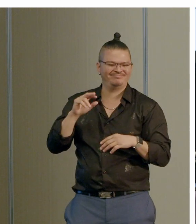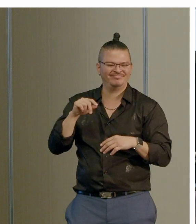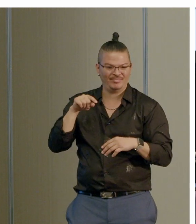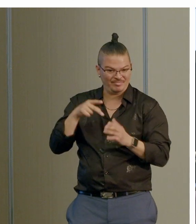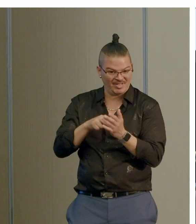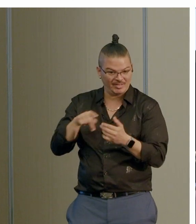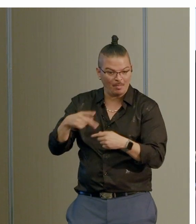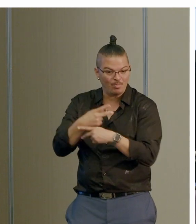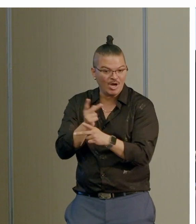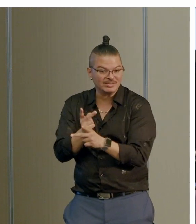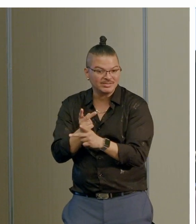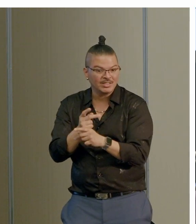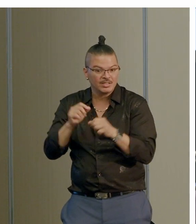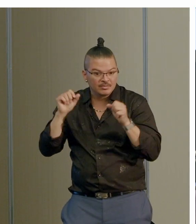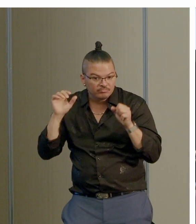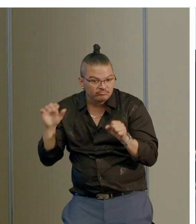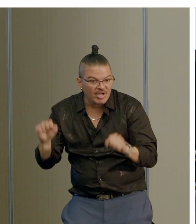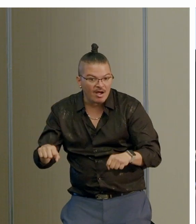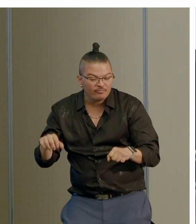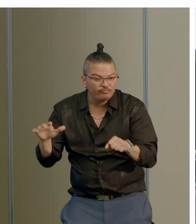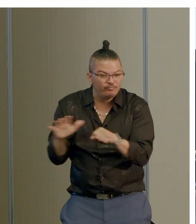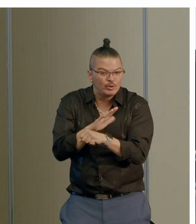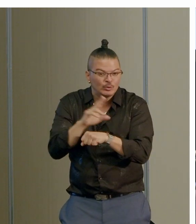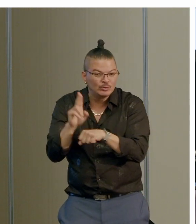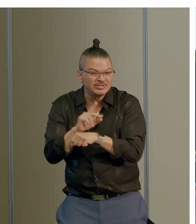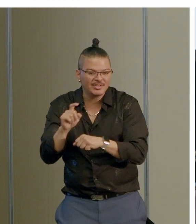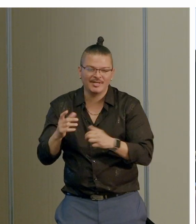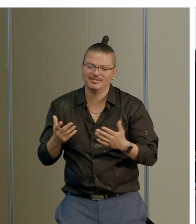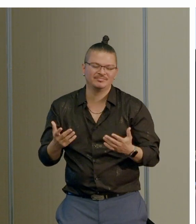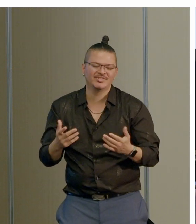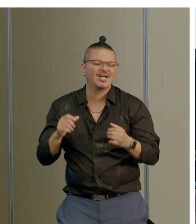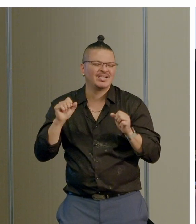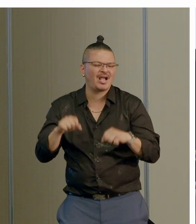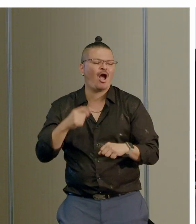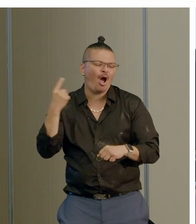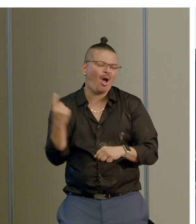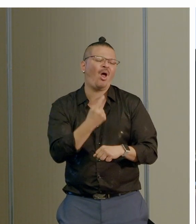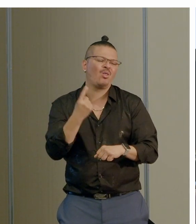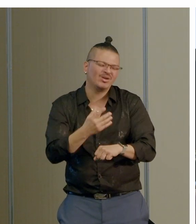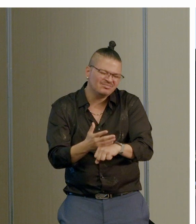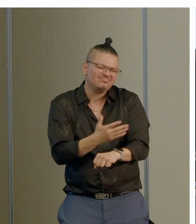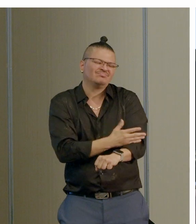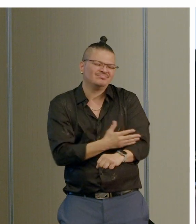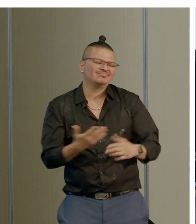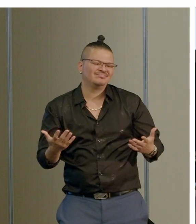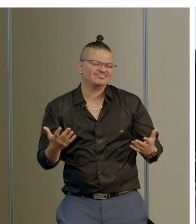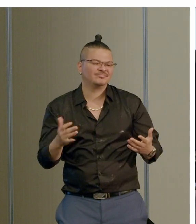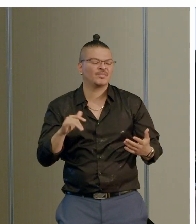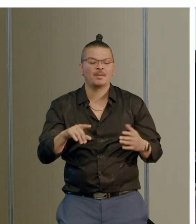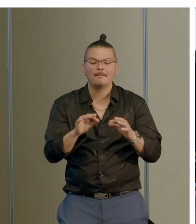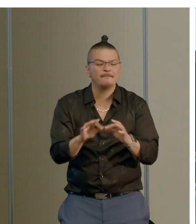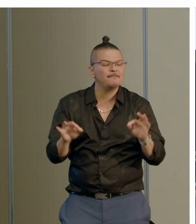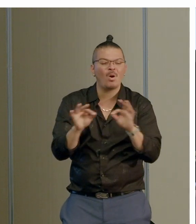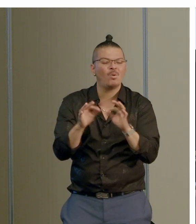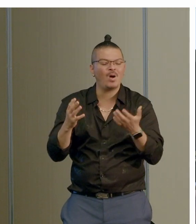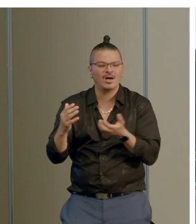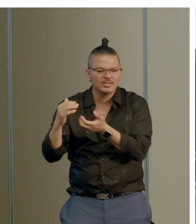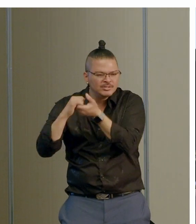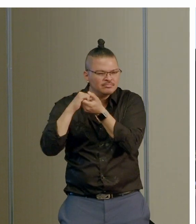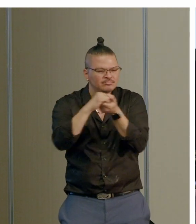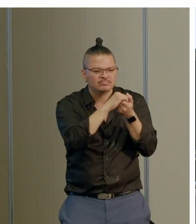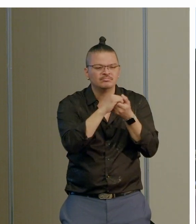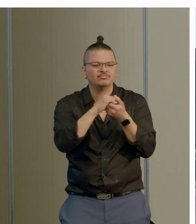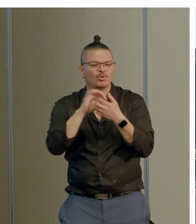could not be, there's always room for improvement. But again, that's where your industry partnership is really critical, because unless you're